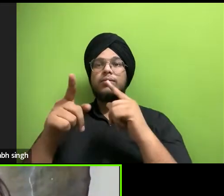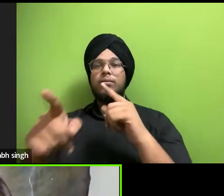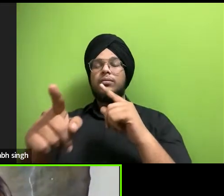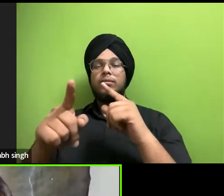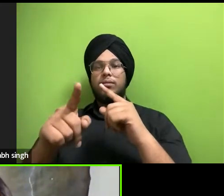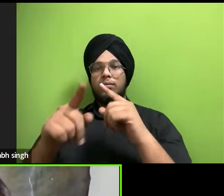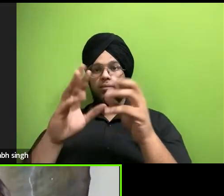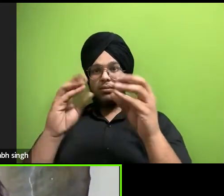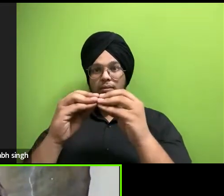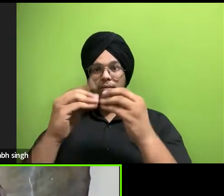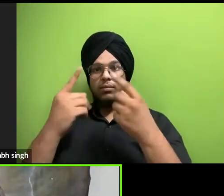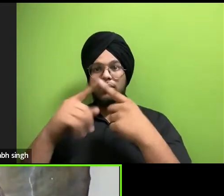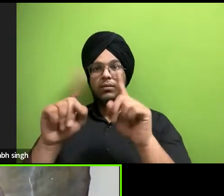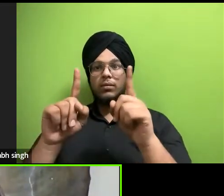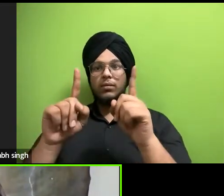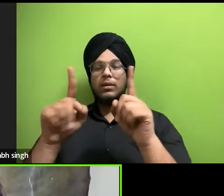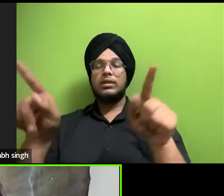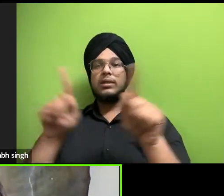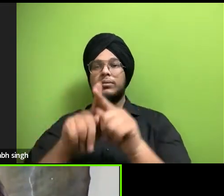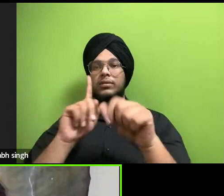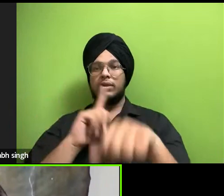ornamental, but at the same time,